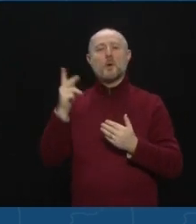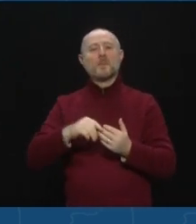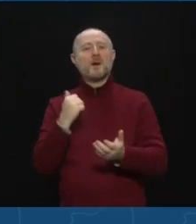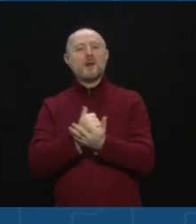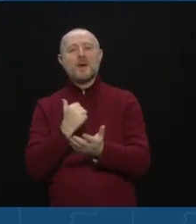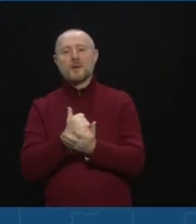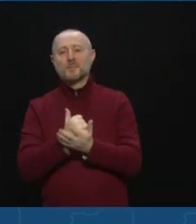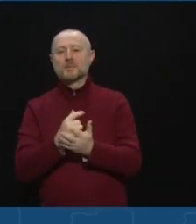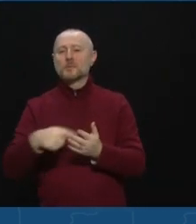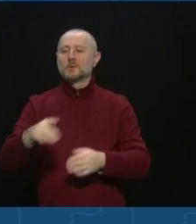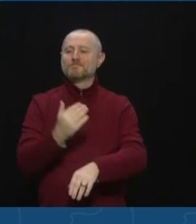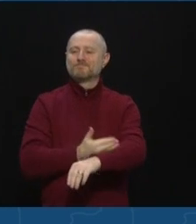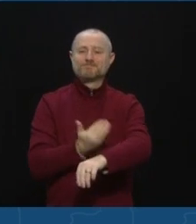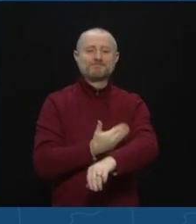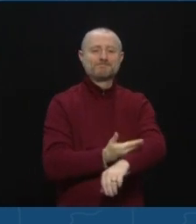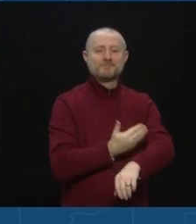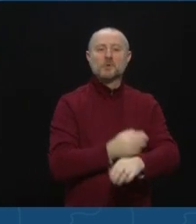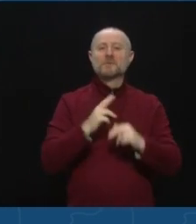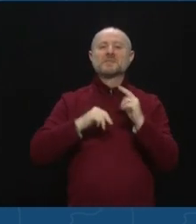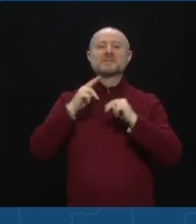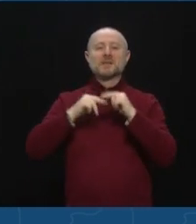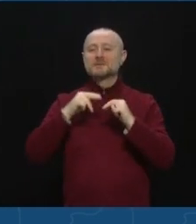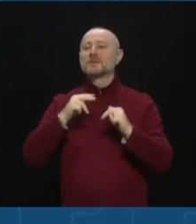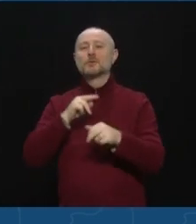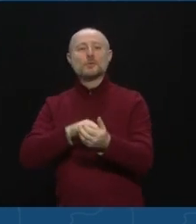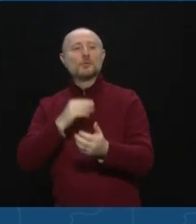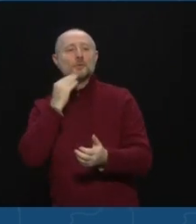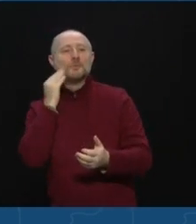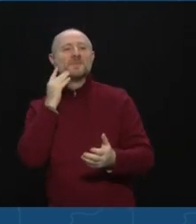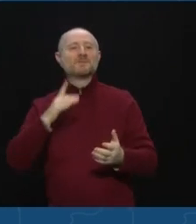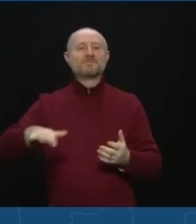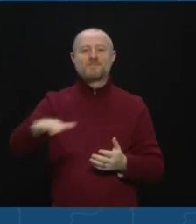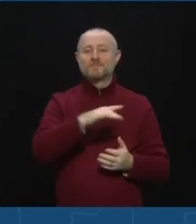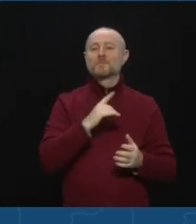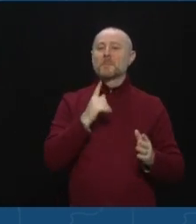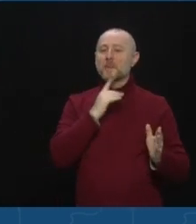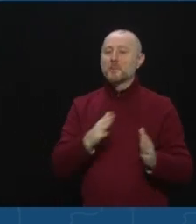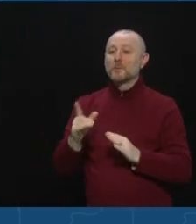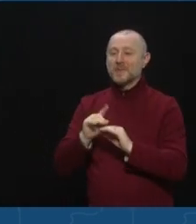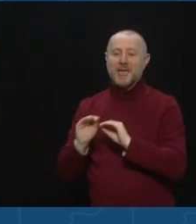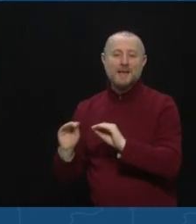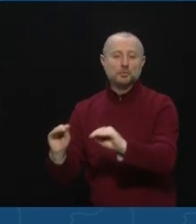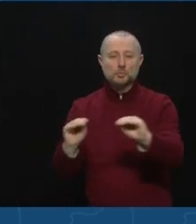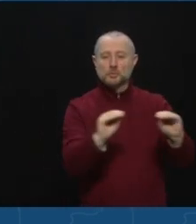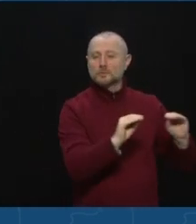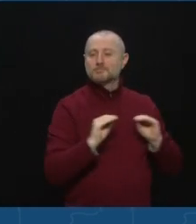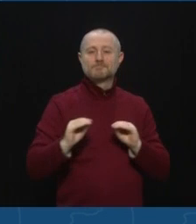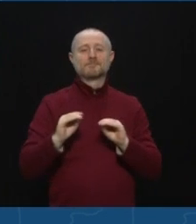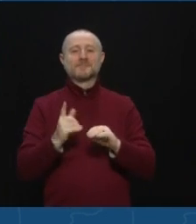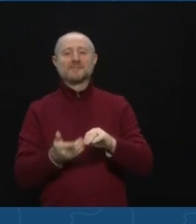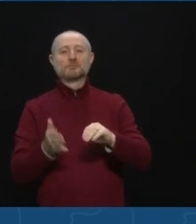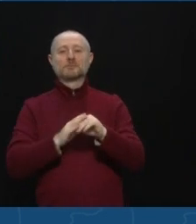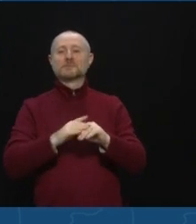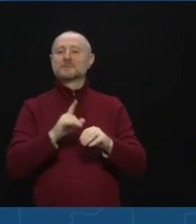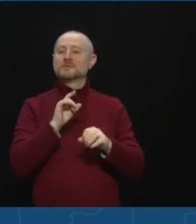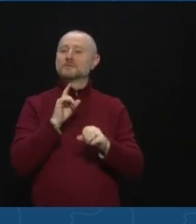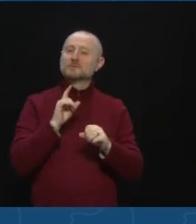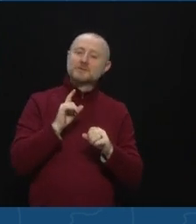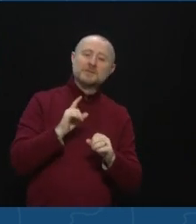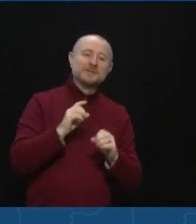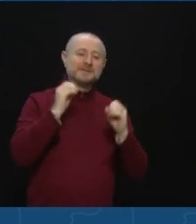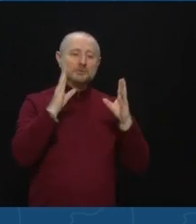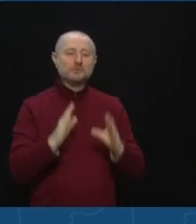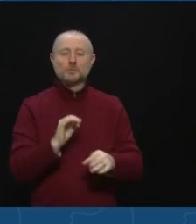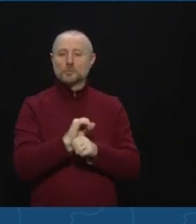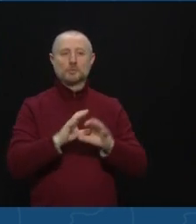upgrades. We're also going to invest in education, strengthening our teacher workforce and supporting students' mental health.